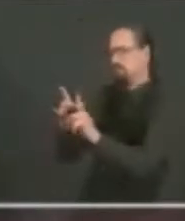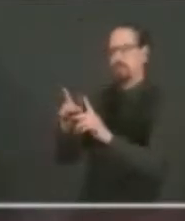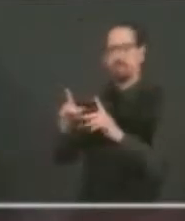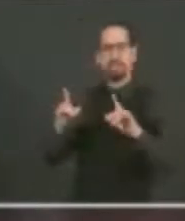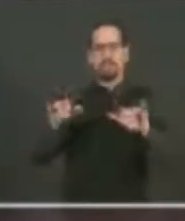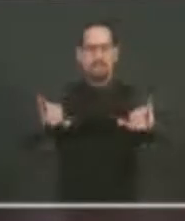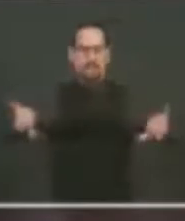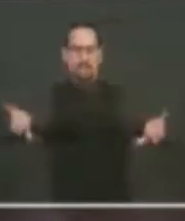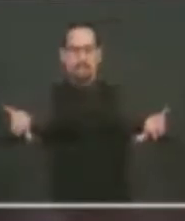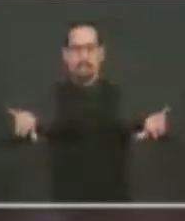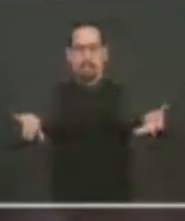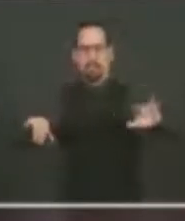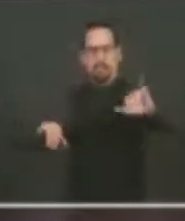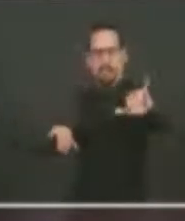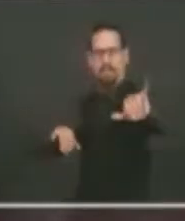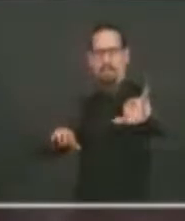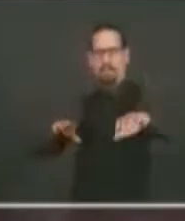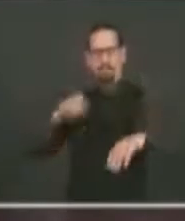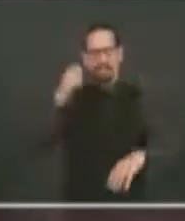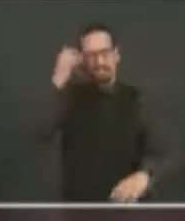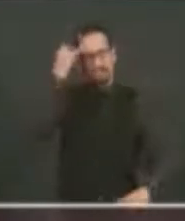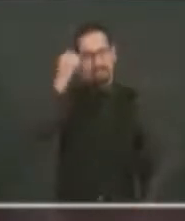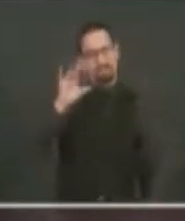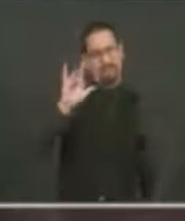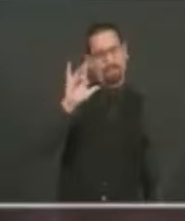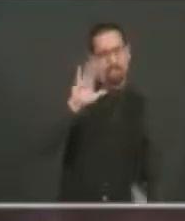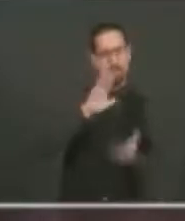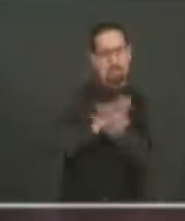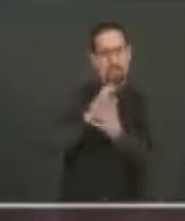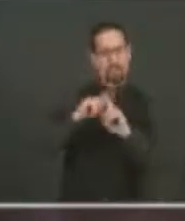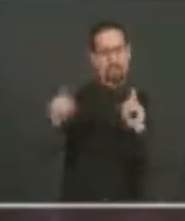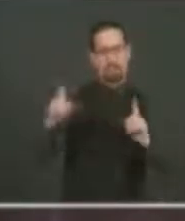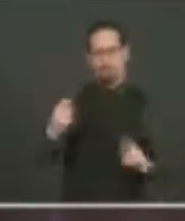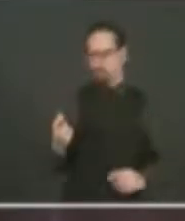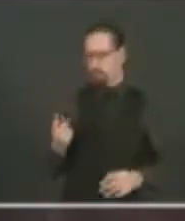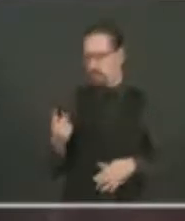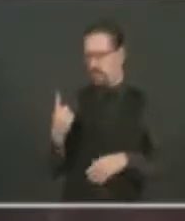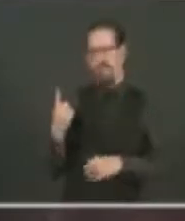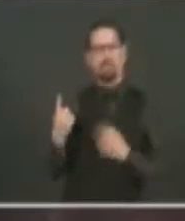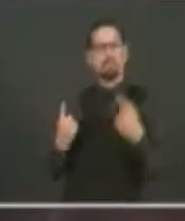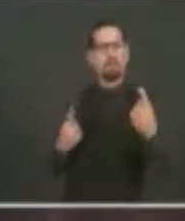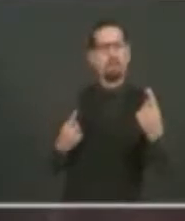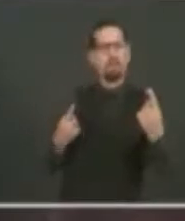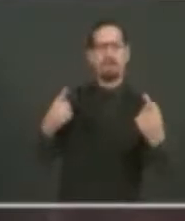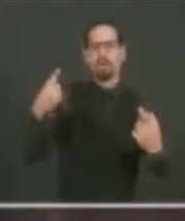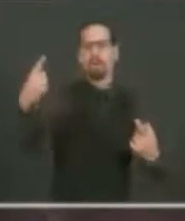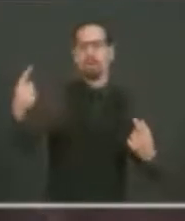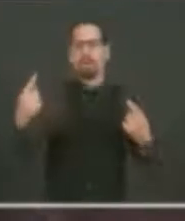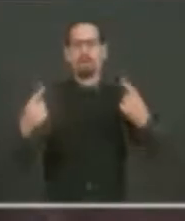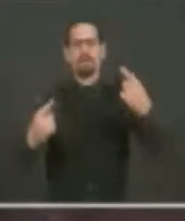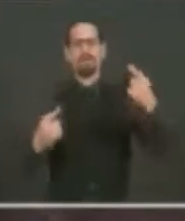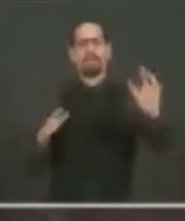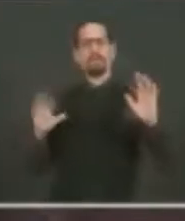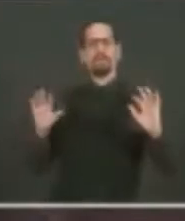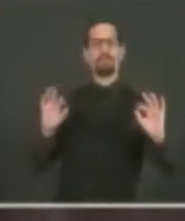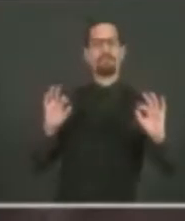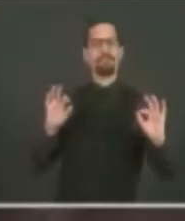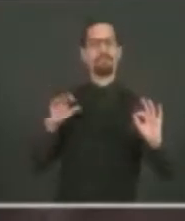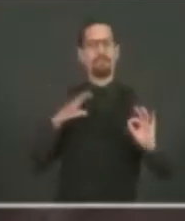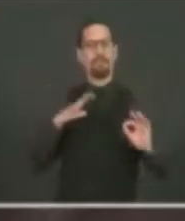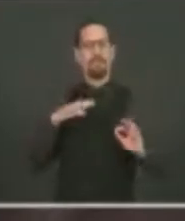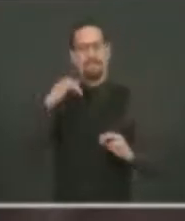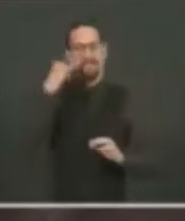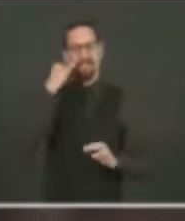about, that is the ideal instead of having clusters of cases associated with the